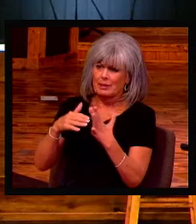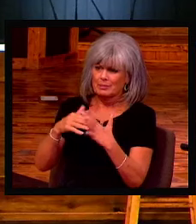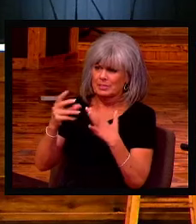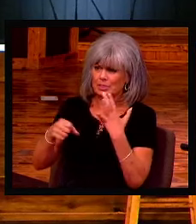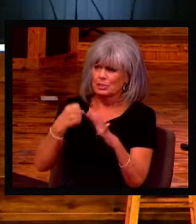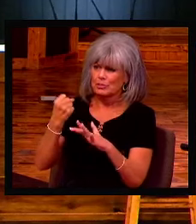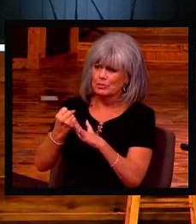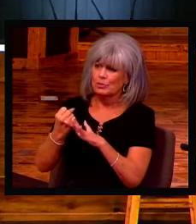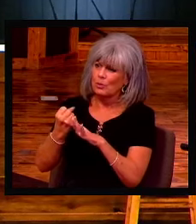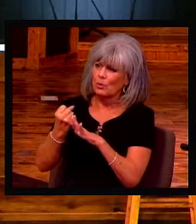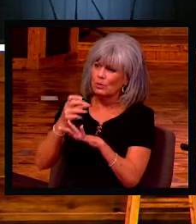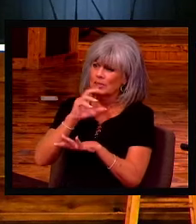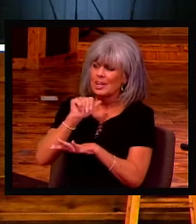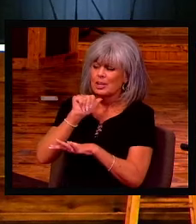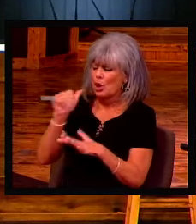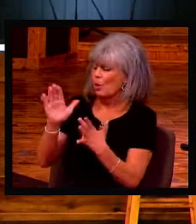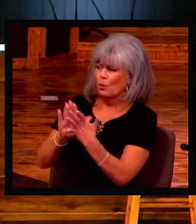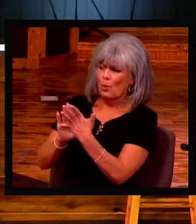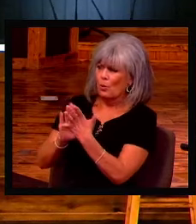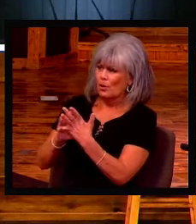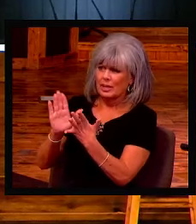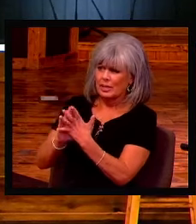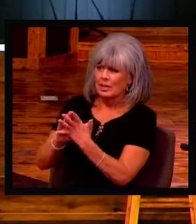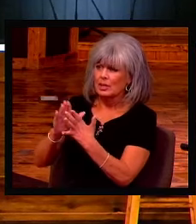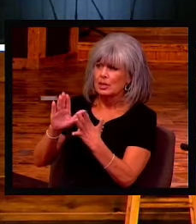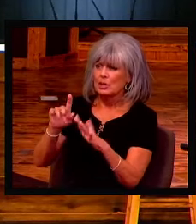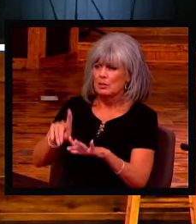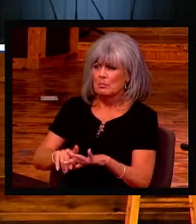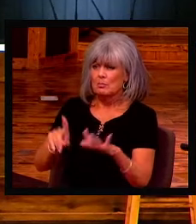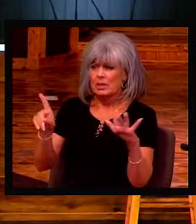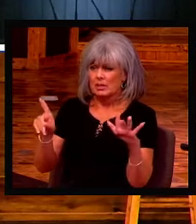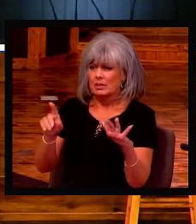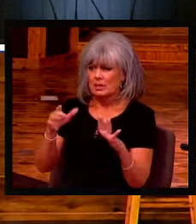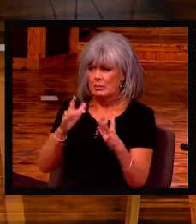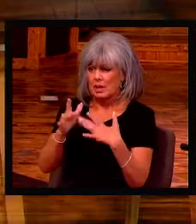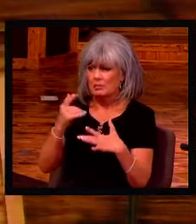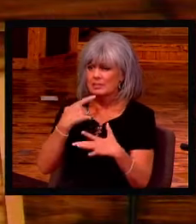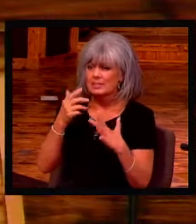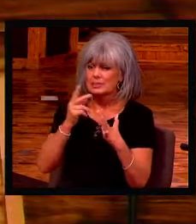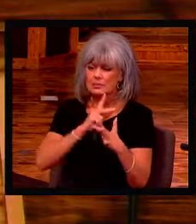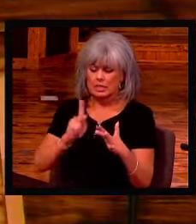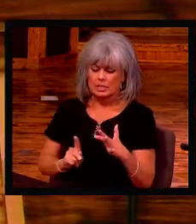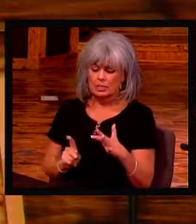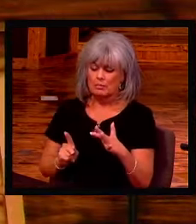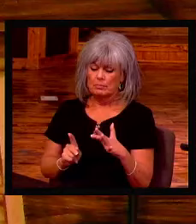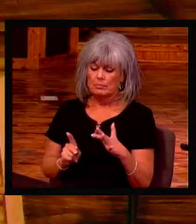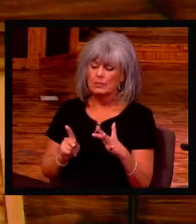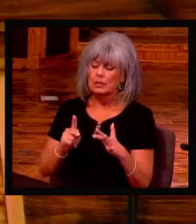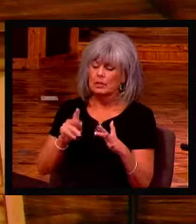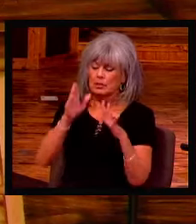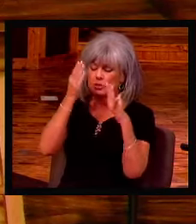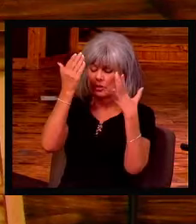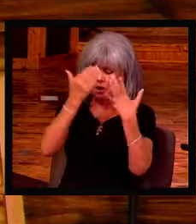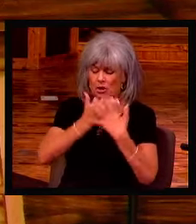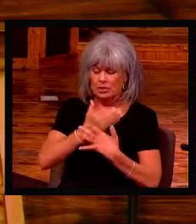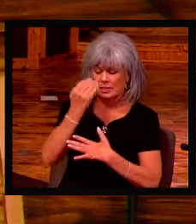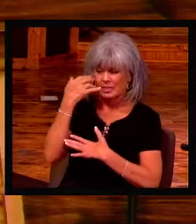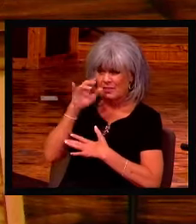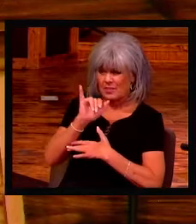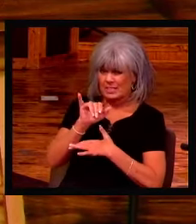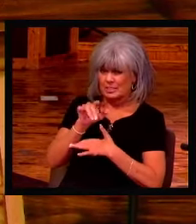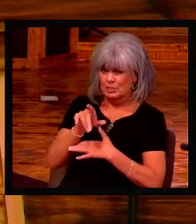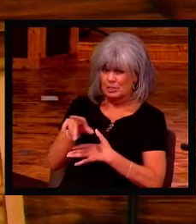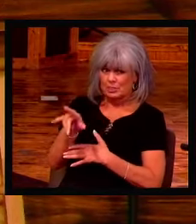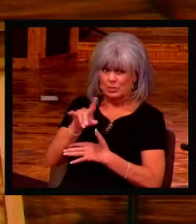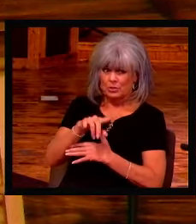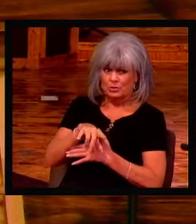glory whatsoever. But the Bible says that there is a kingdom of darkness. So if that's you and you have witchcraft